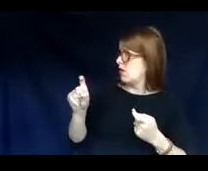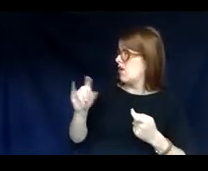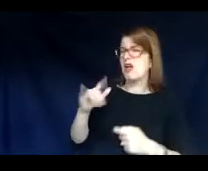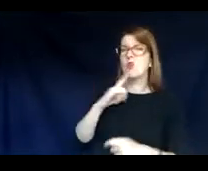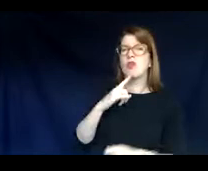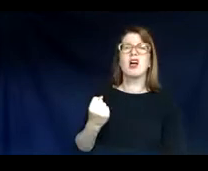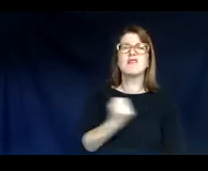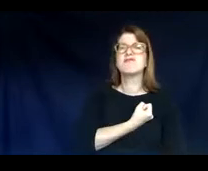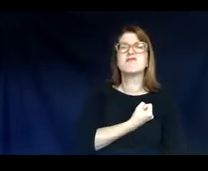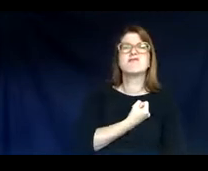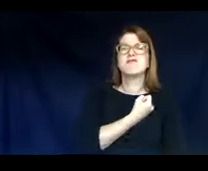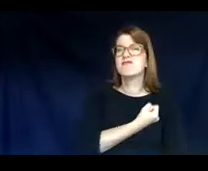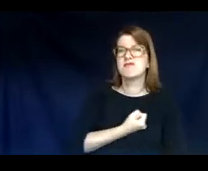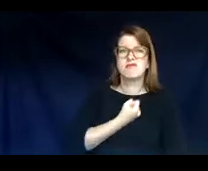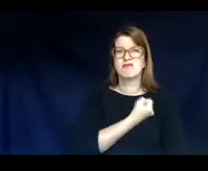dagger.